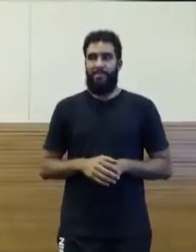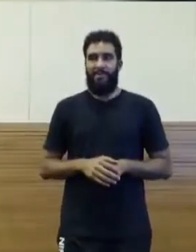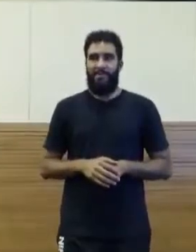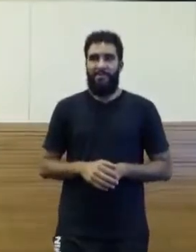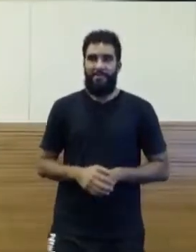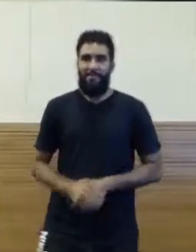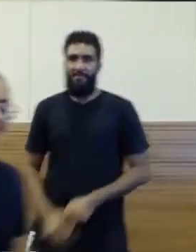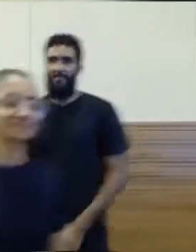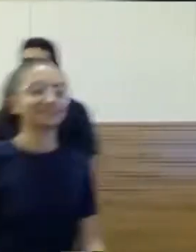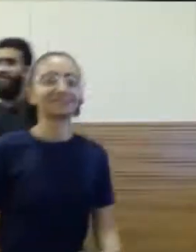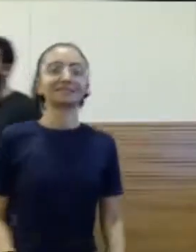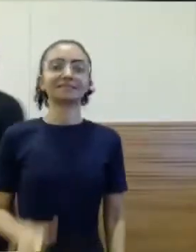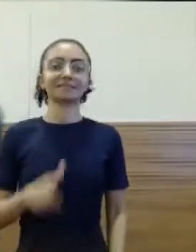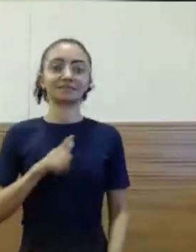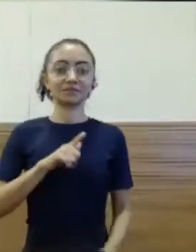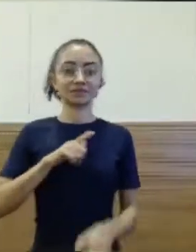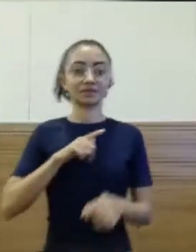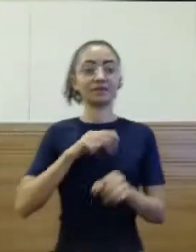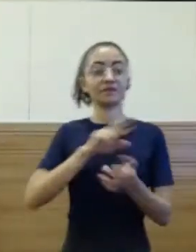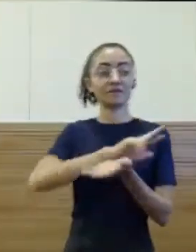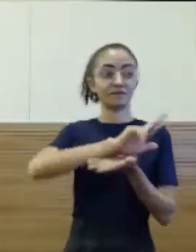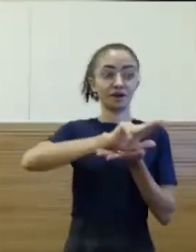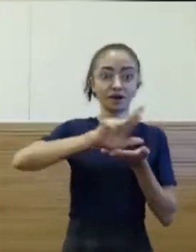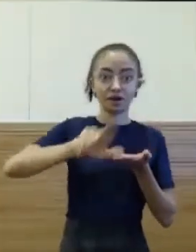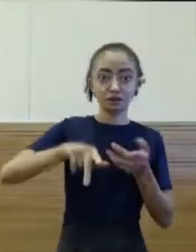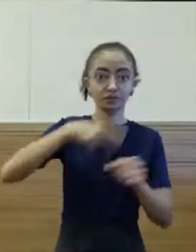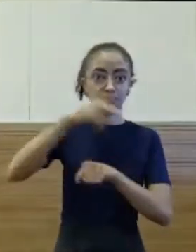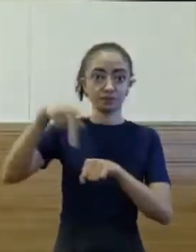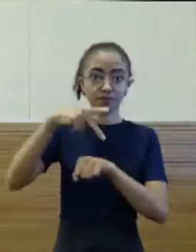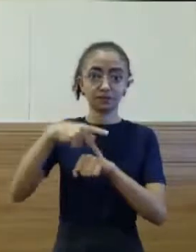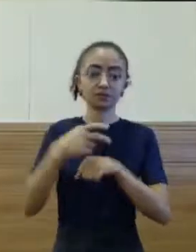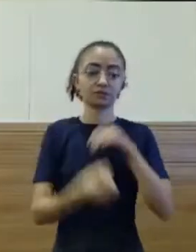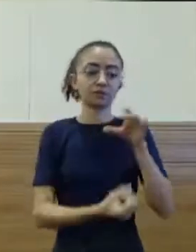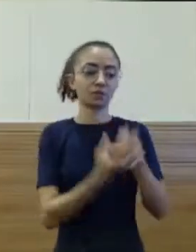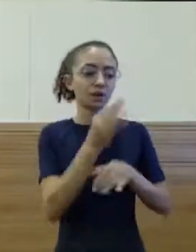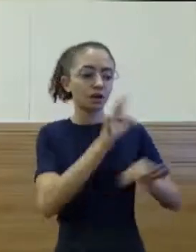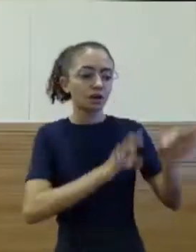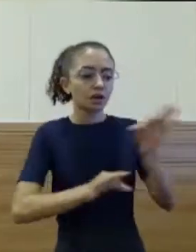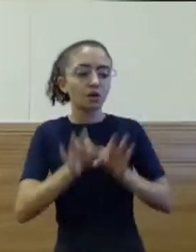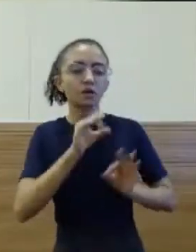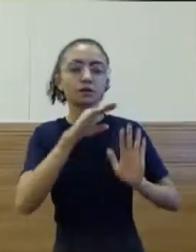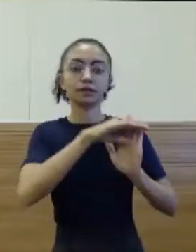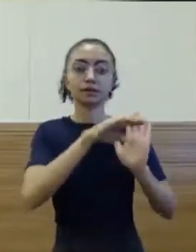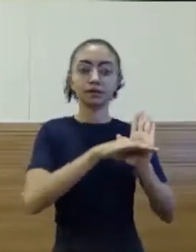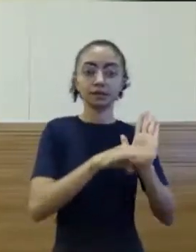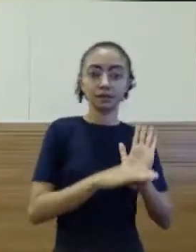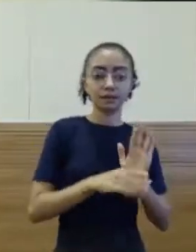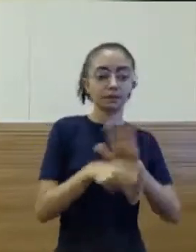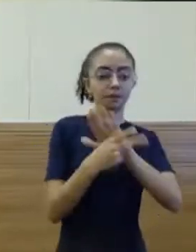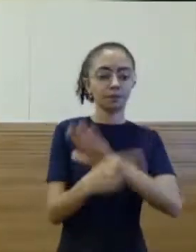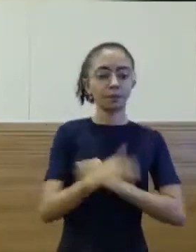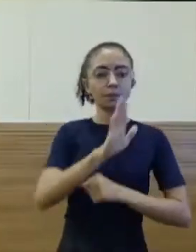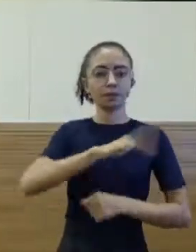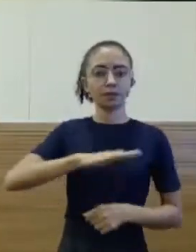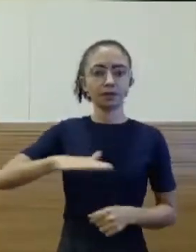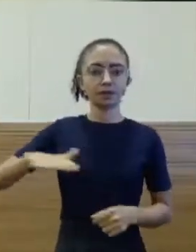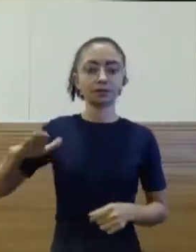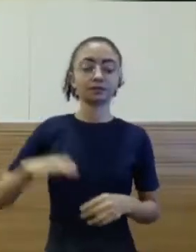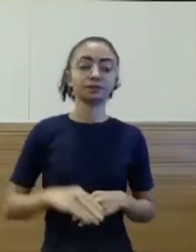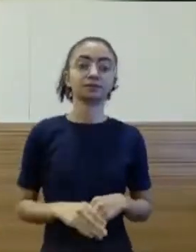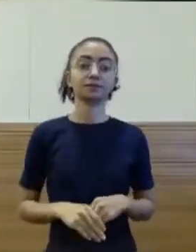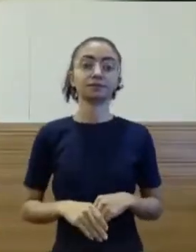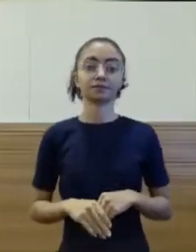since various countries are elaborating these guides, some of them for children or for under